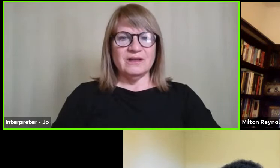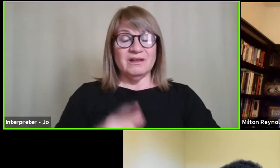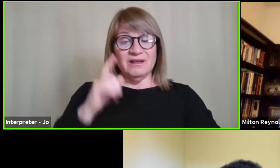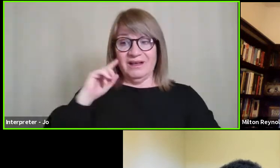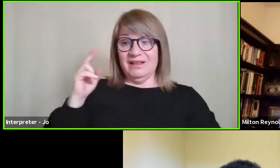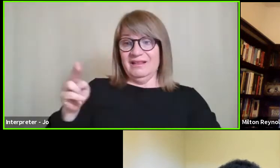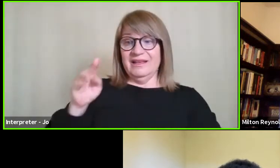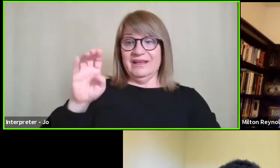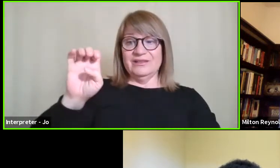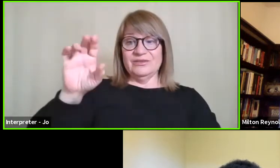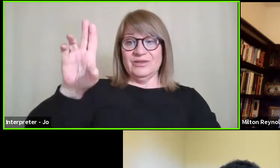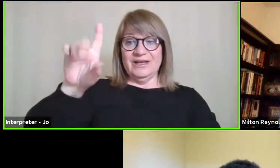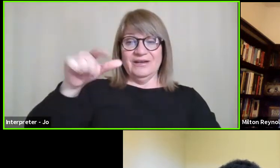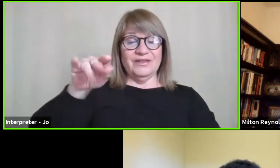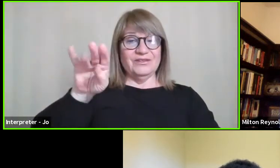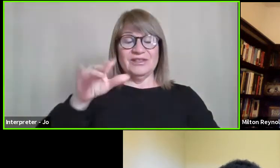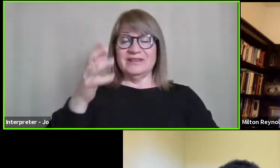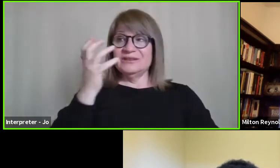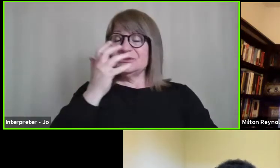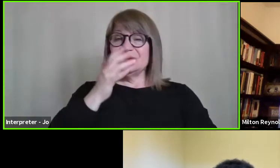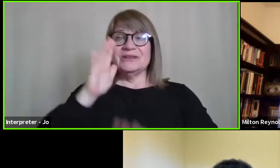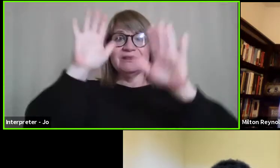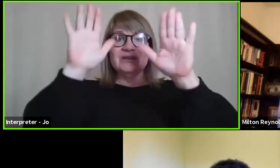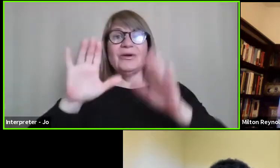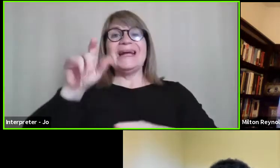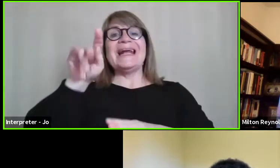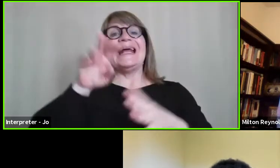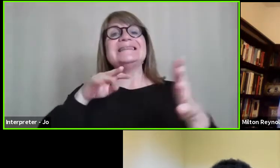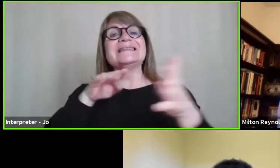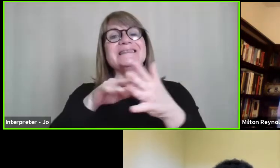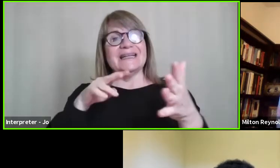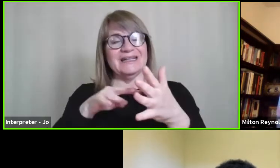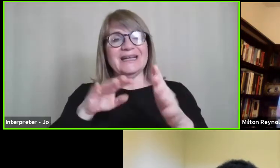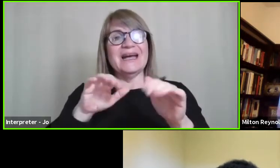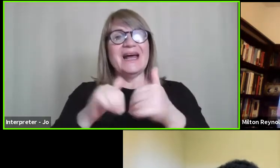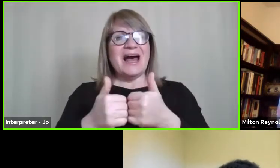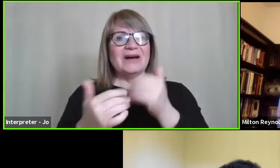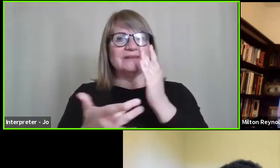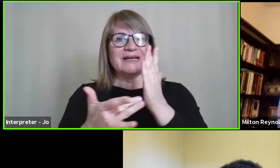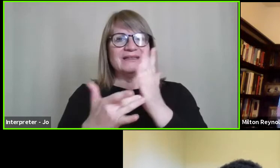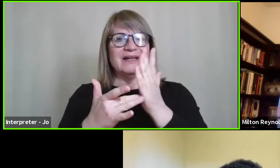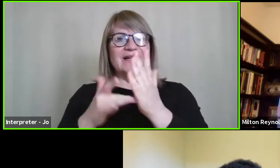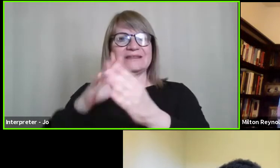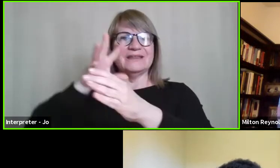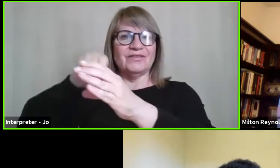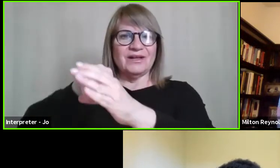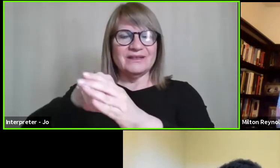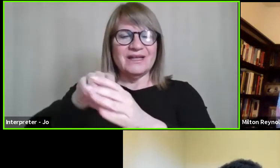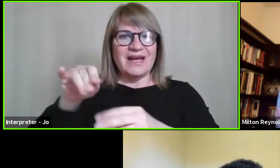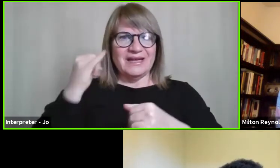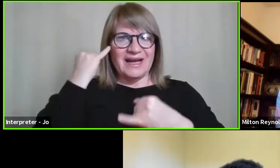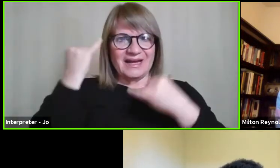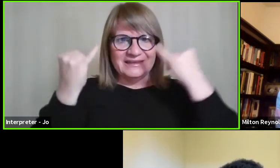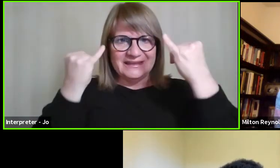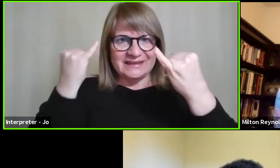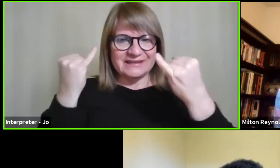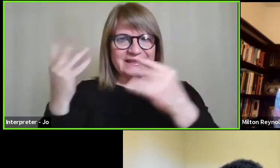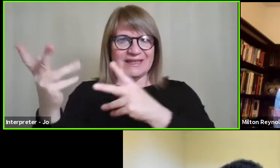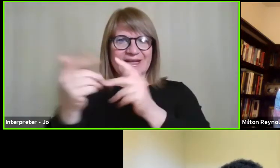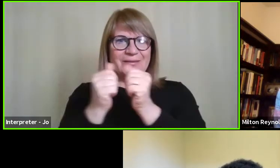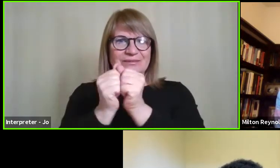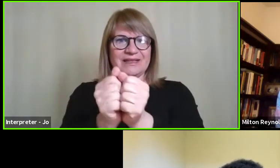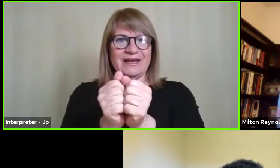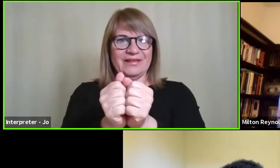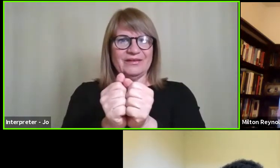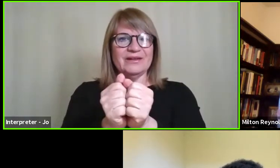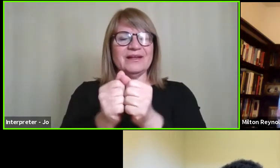is such a great case study of understanding how technological innovation and ideological presumptions come together in ways that are